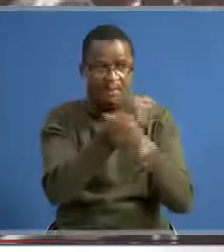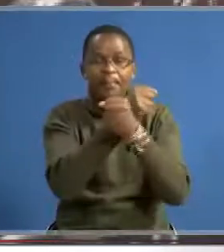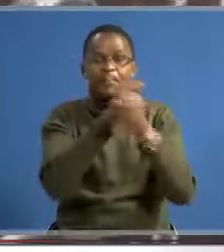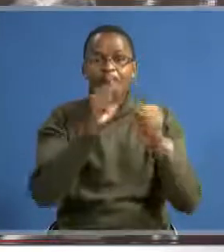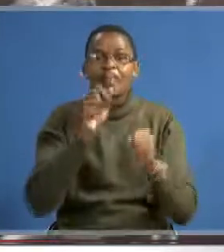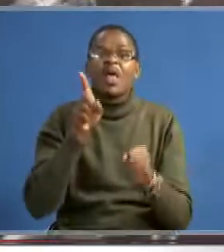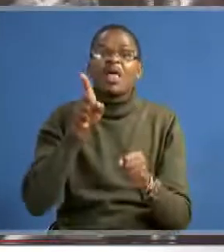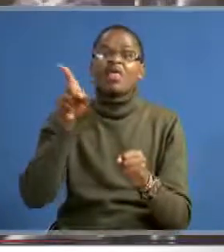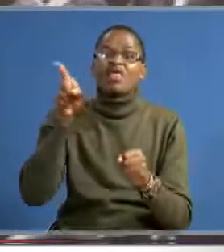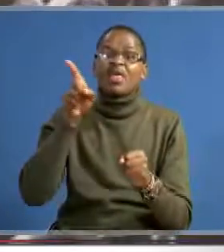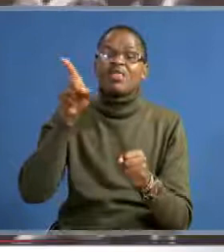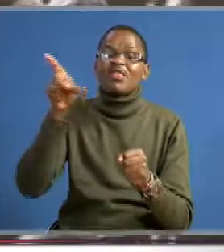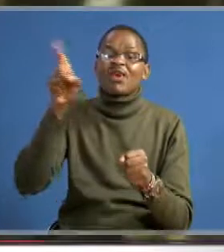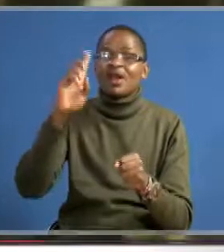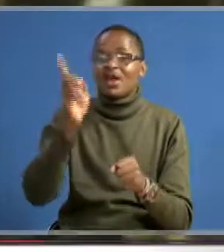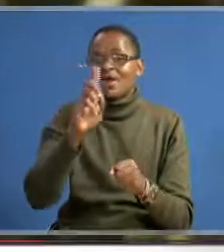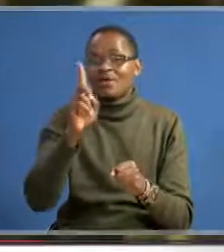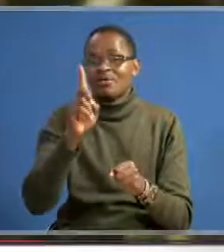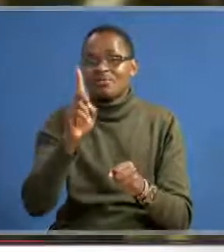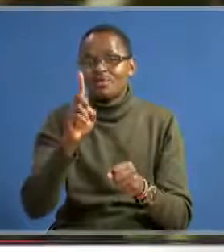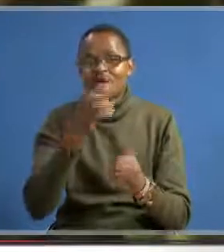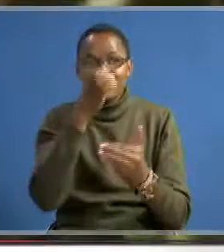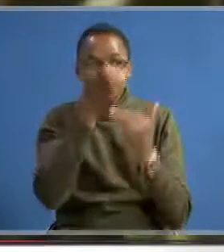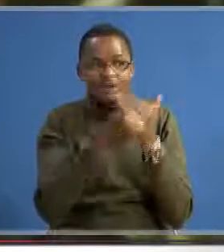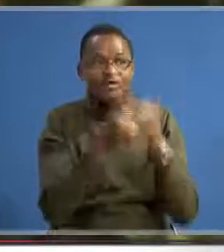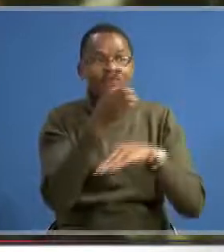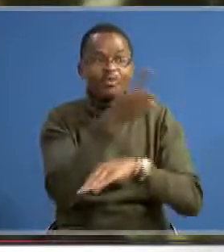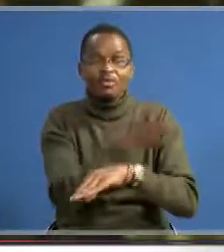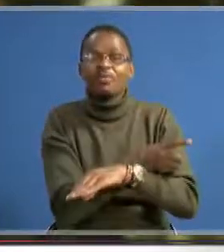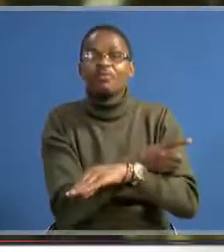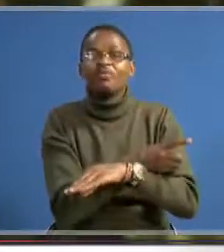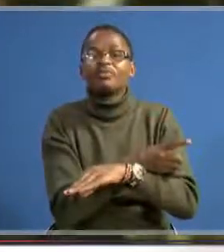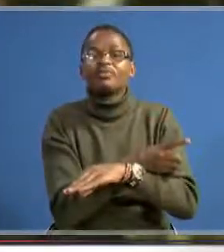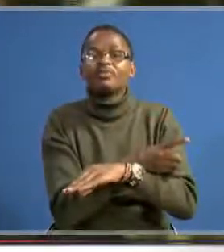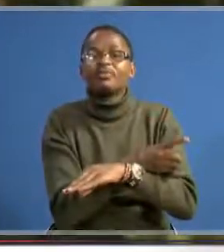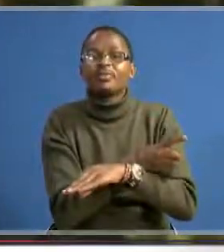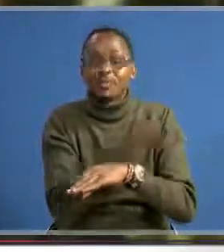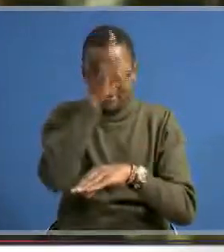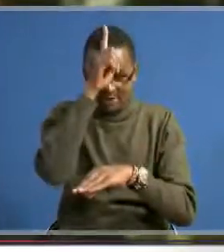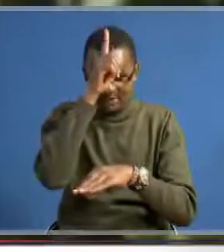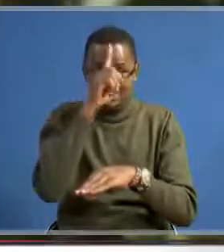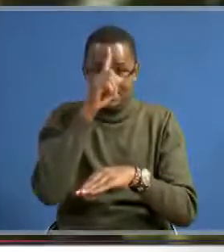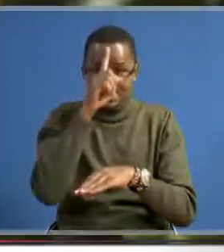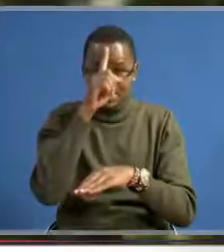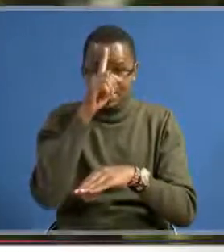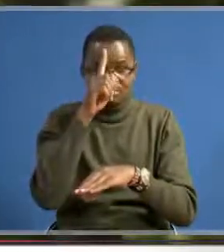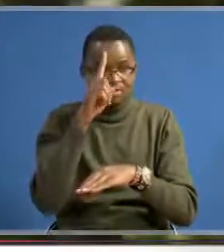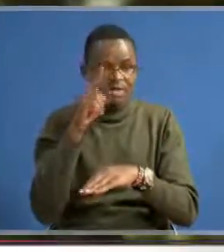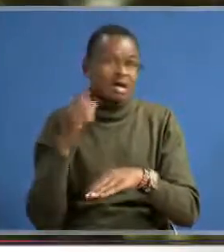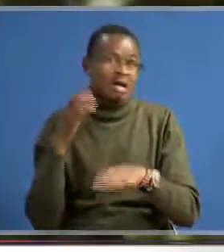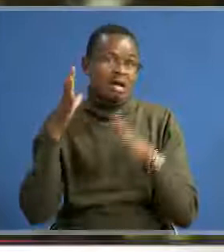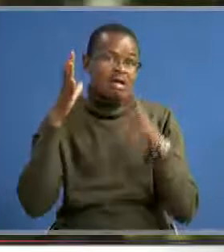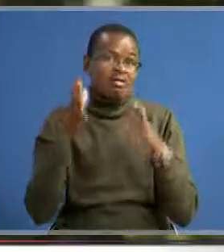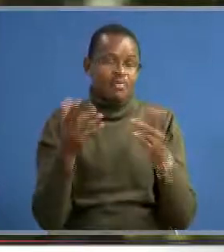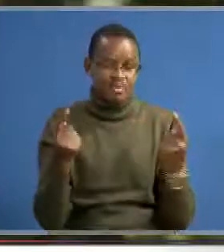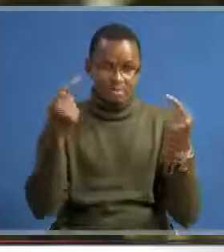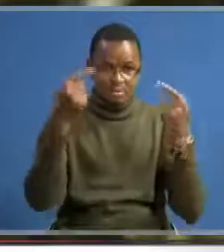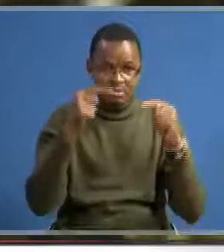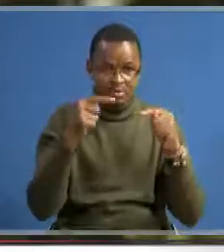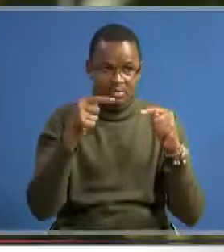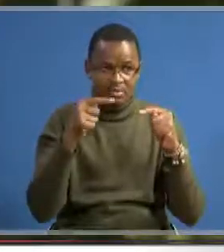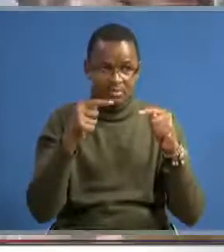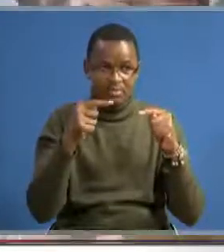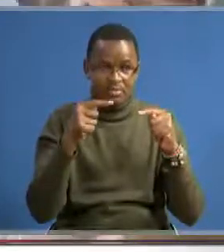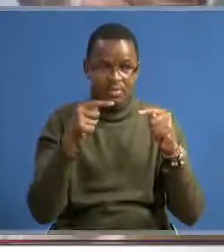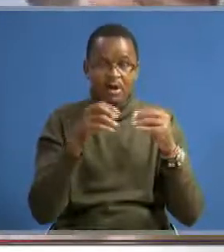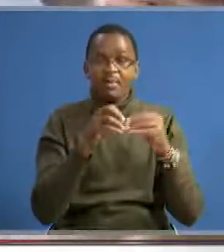urais huko Nairobi. At the end of the day, serious candidates who will run for the presidency will not number above